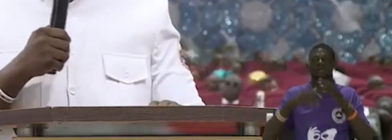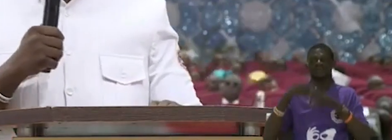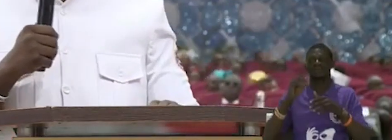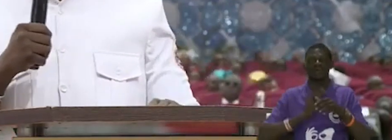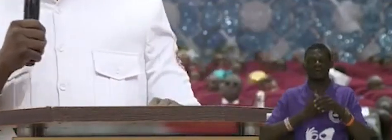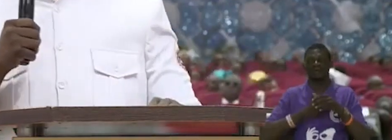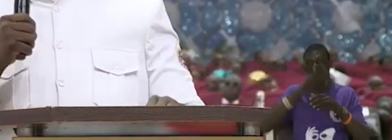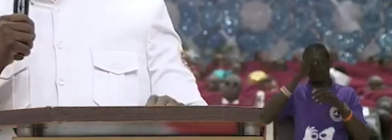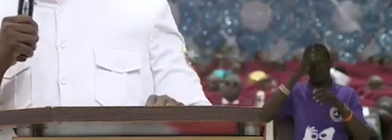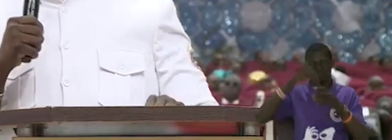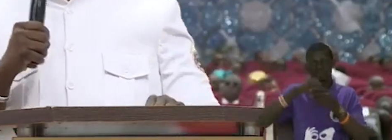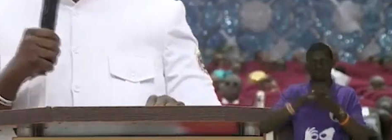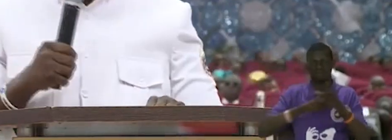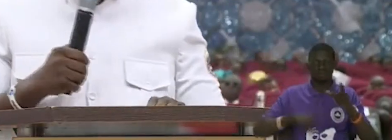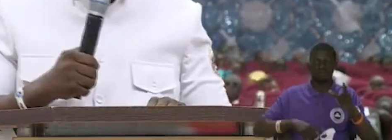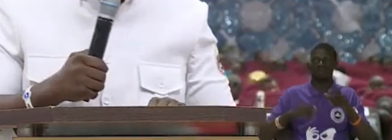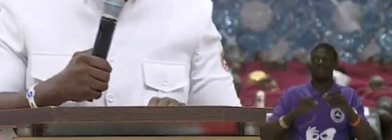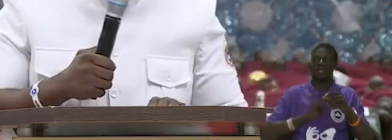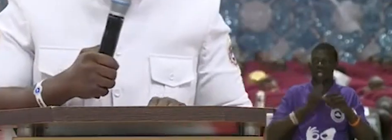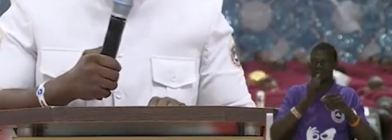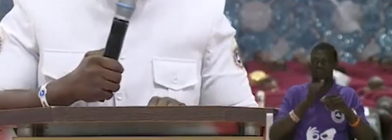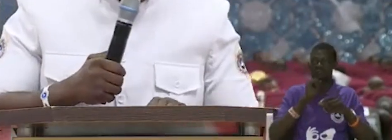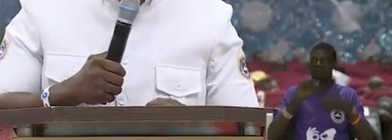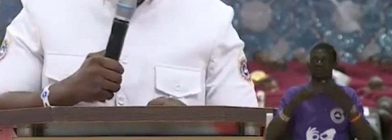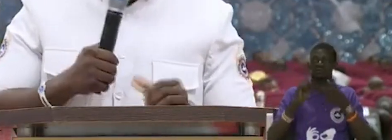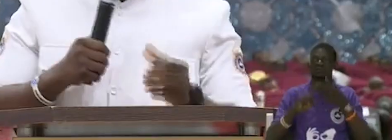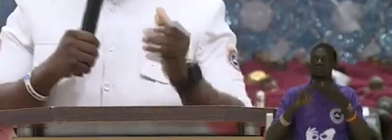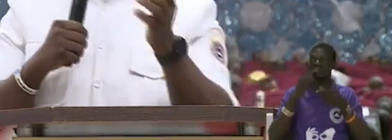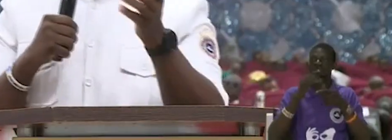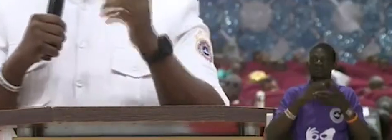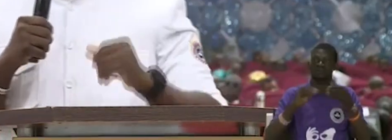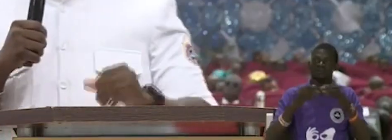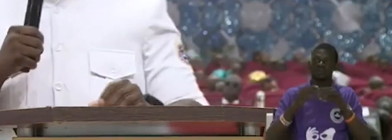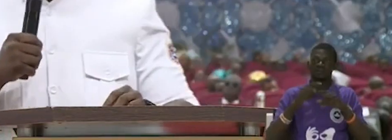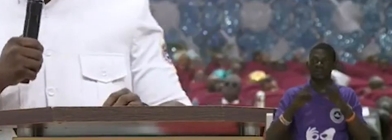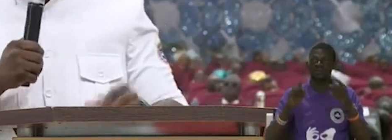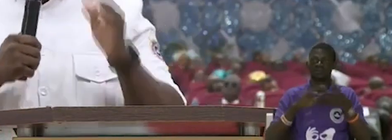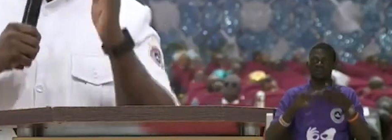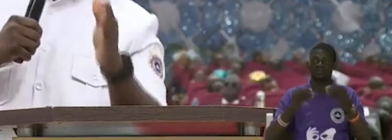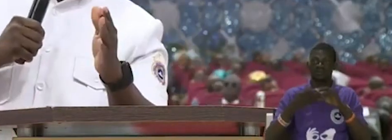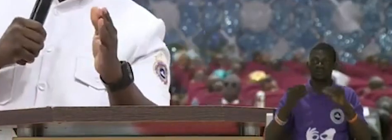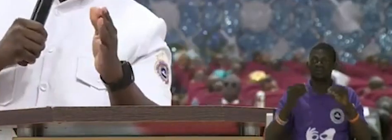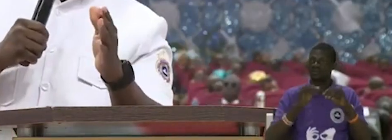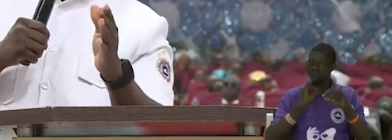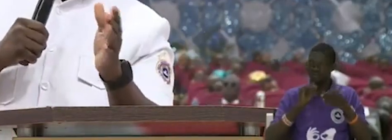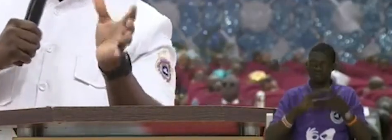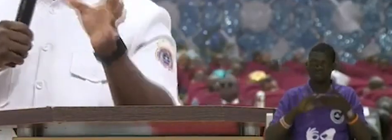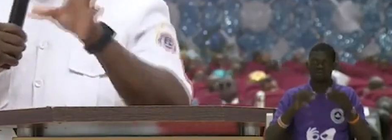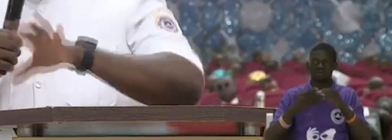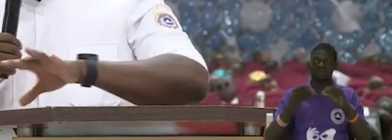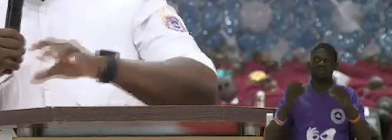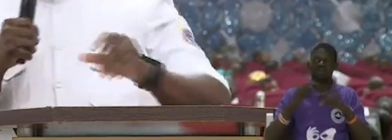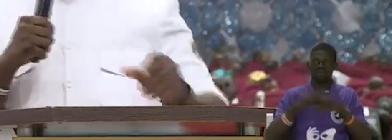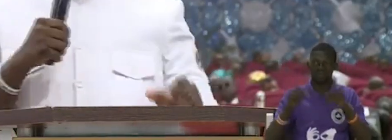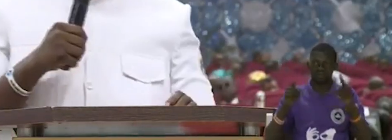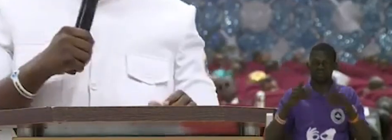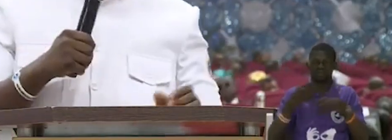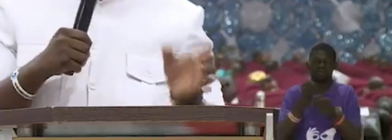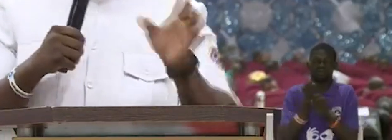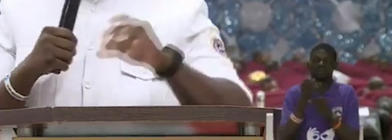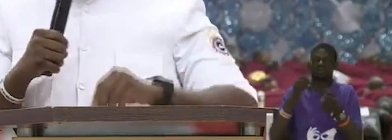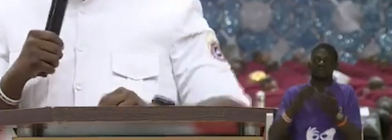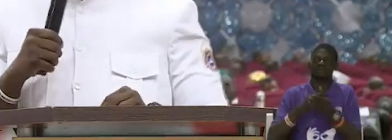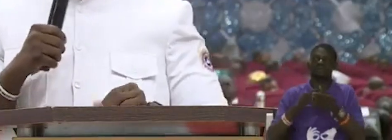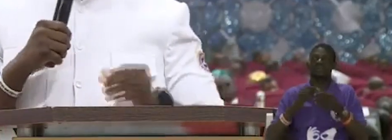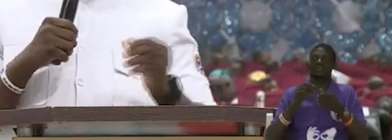Lord in this house, there is no way I'm not going to tell you a story. But the story I'm about to tell you is this story, but I have modified it.